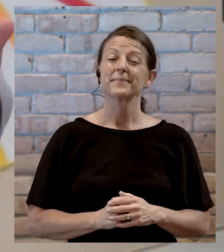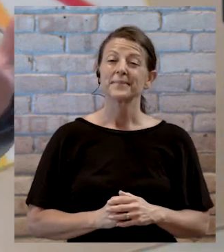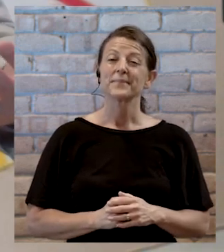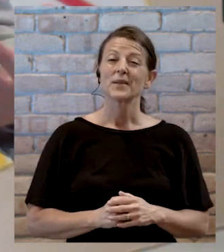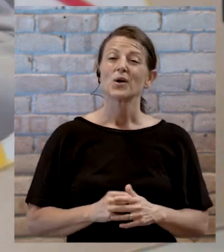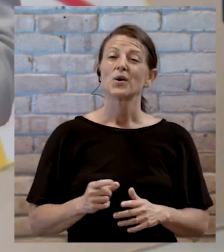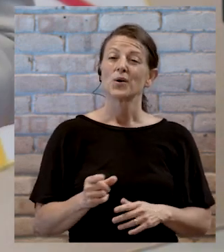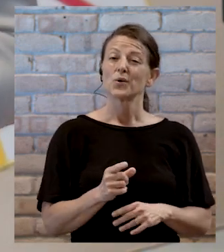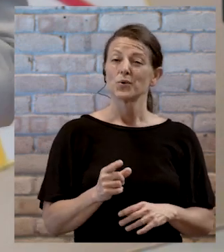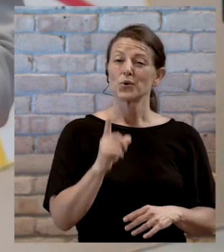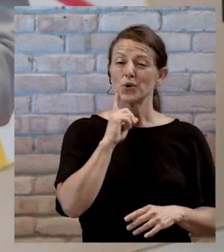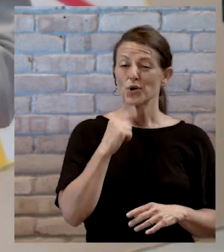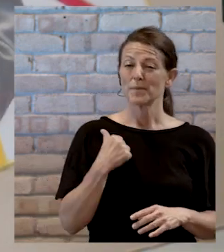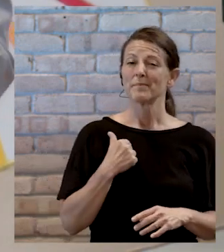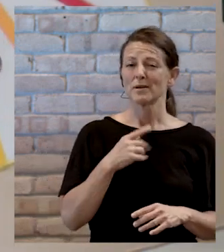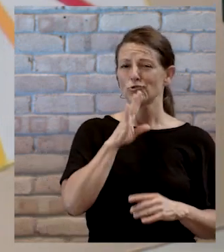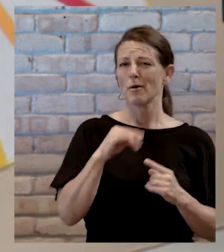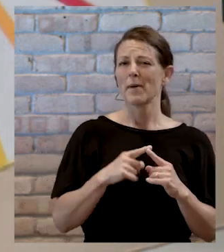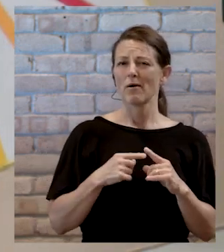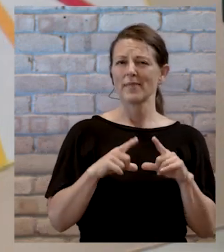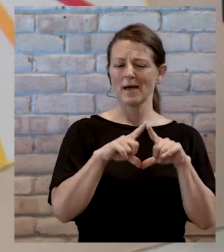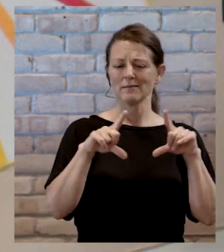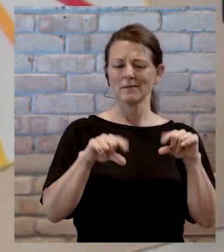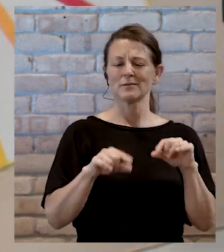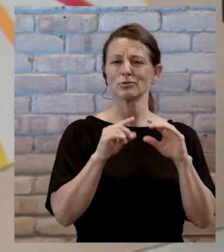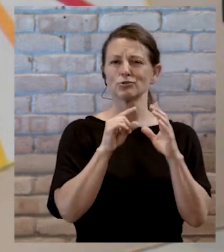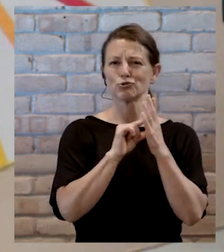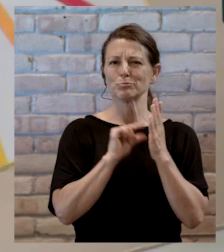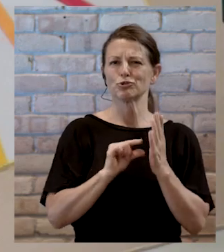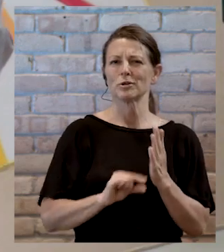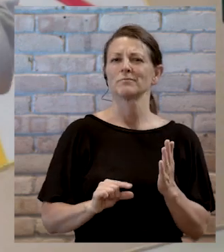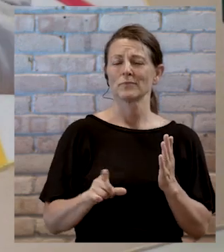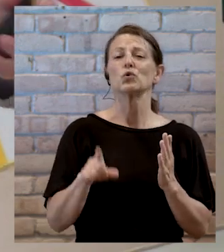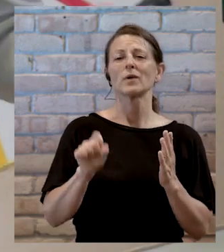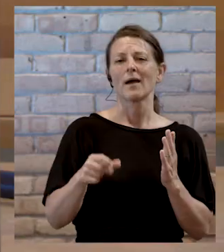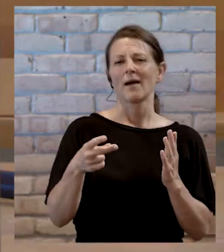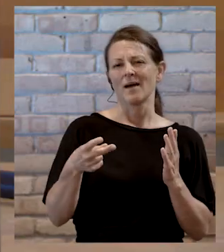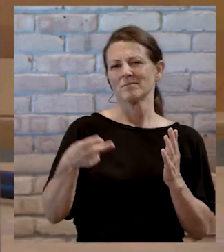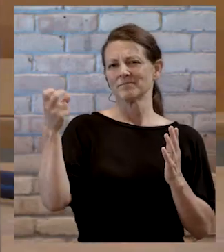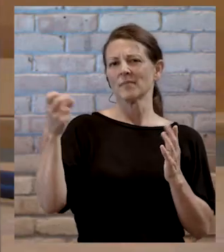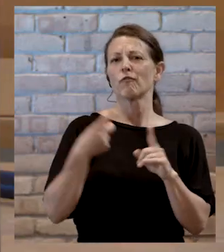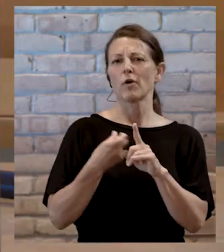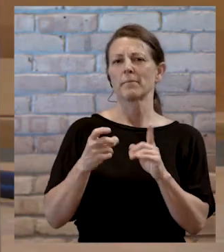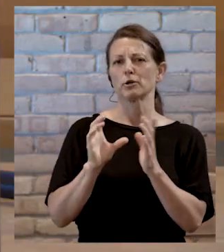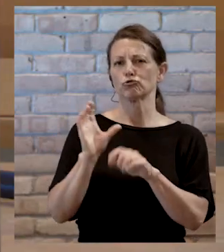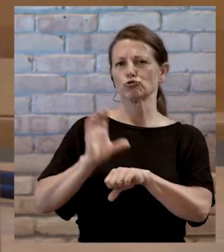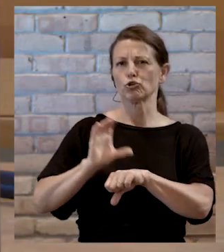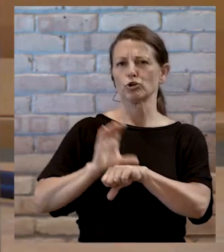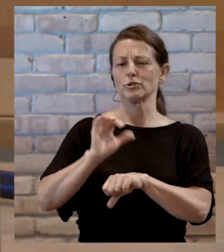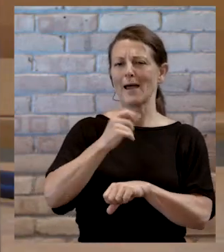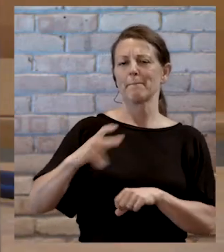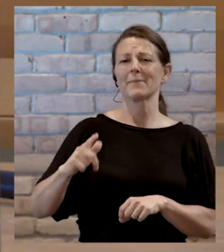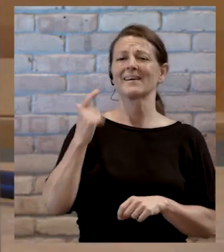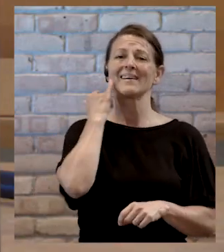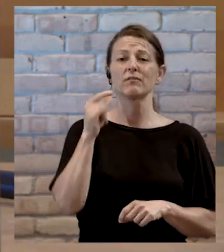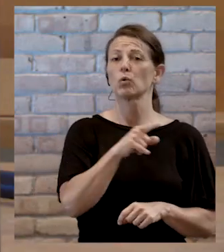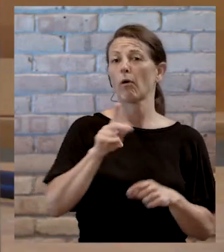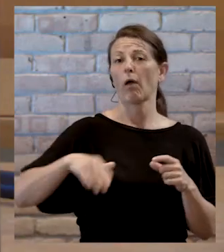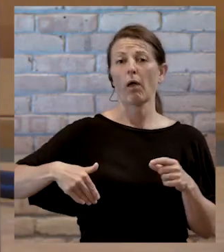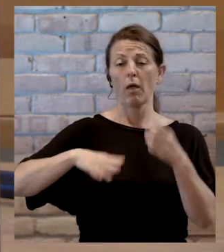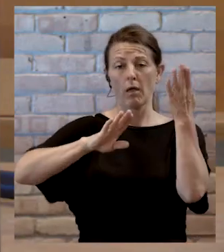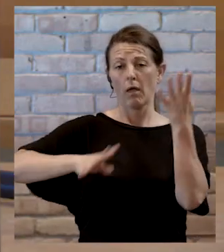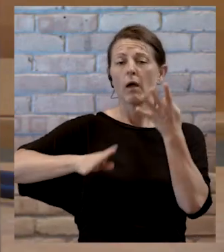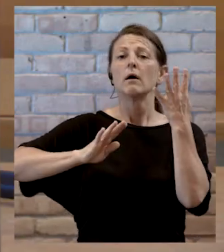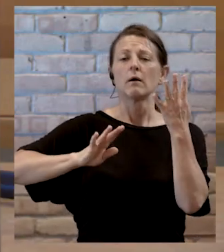Well, you heard me talk about the scripture card. You can grab that on our church app. If you haven't downloaded that, you can get that any place where you get your